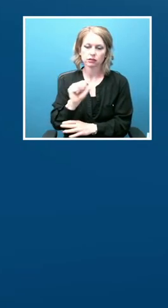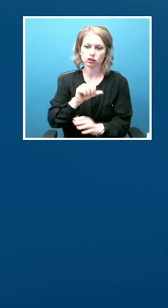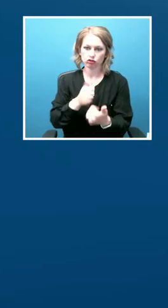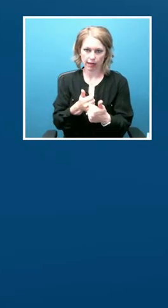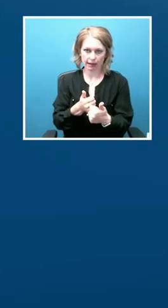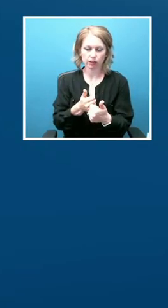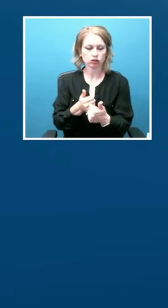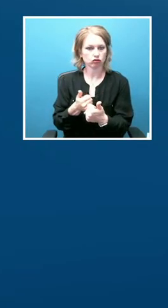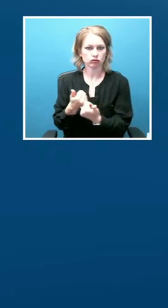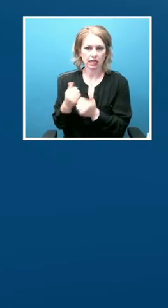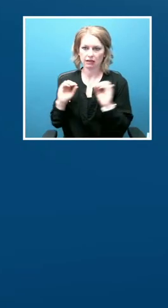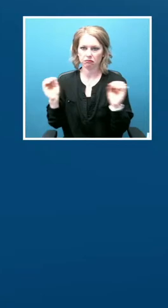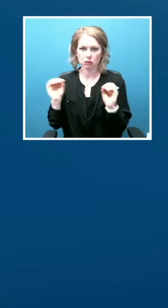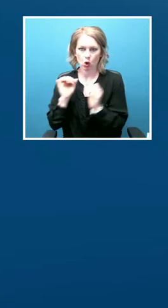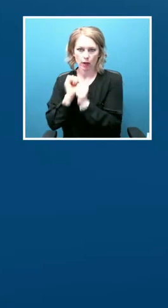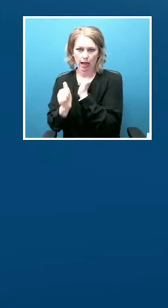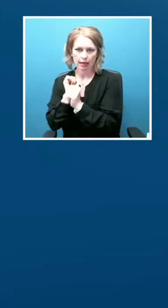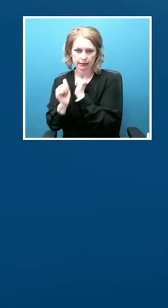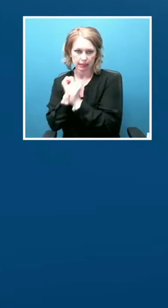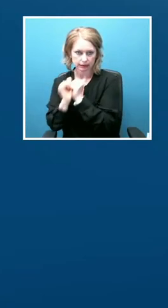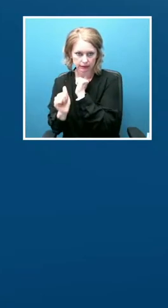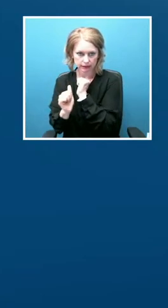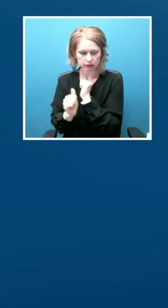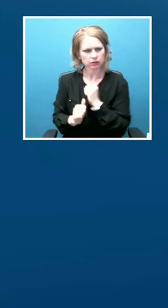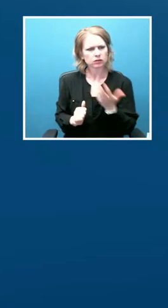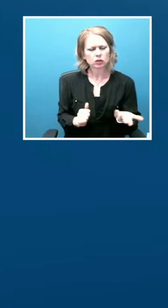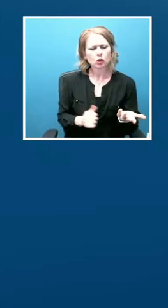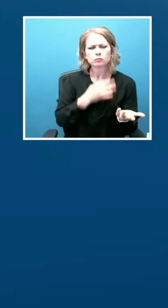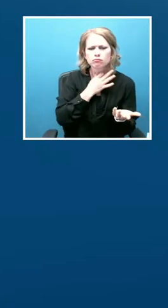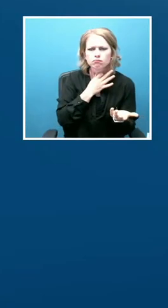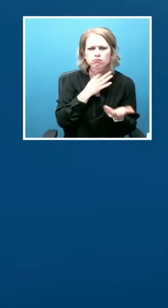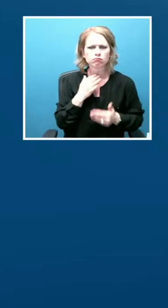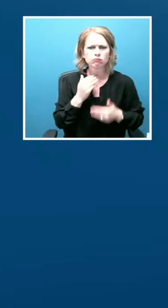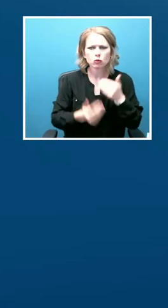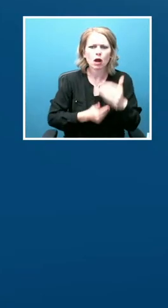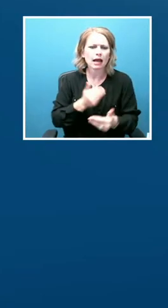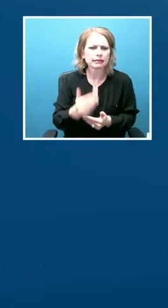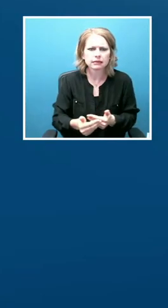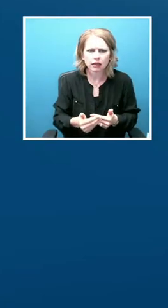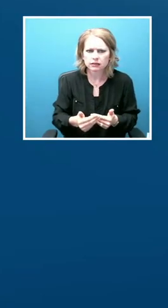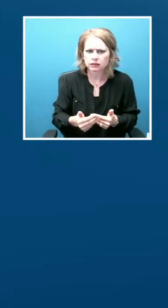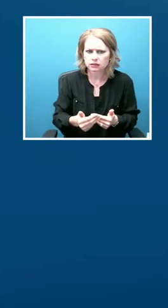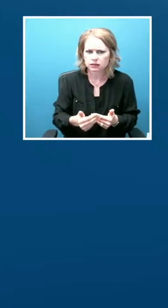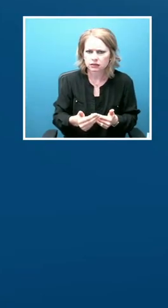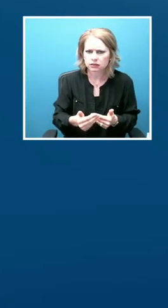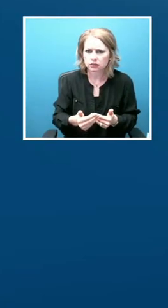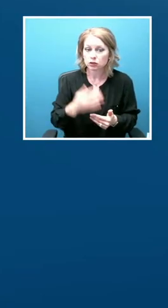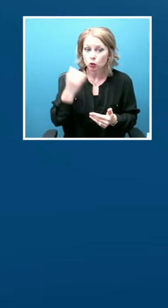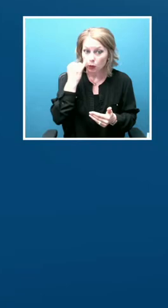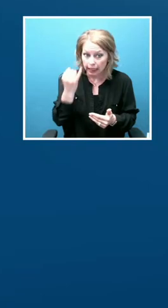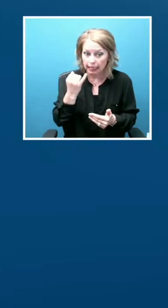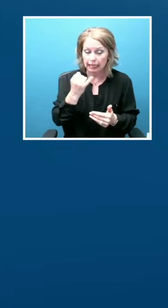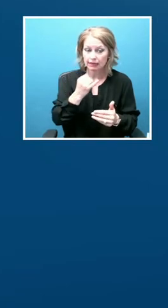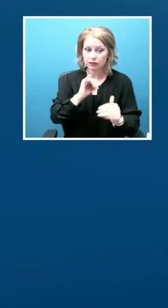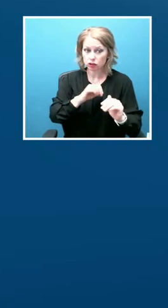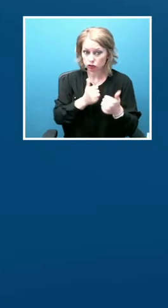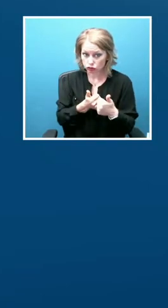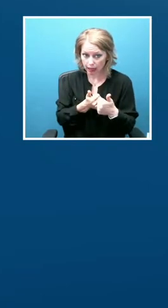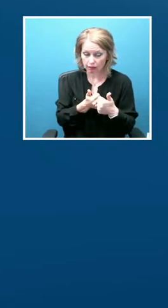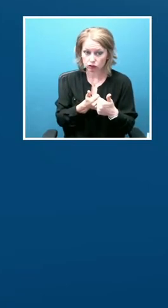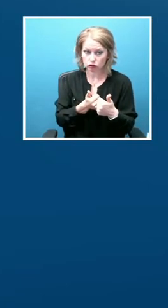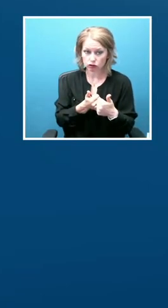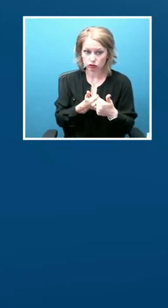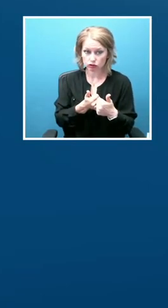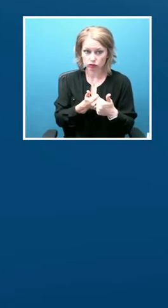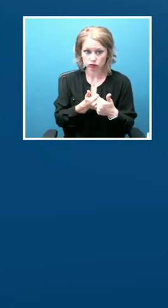a process in your state party for those seats to have been challenged if someone wanted to challenge